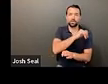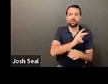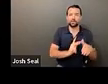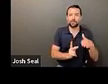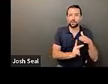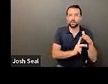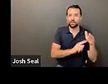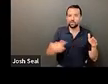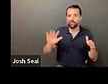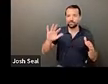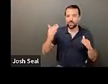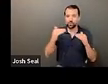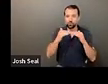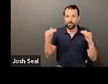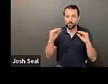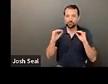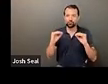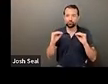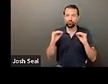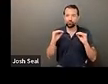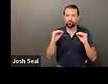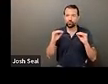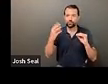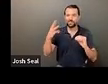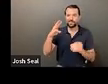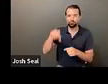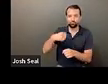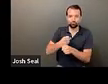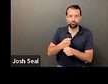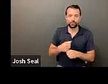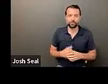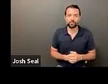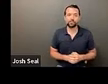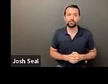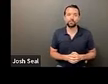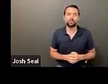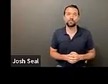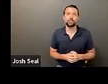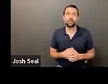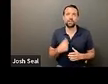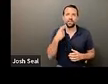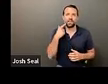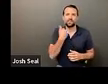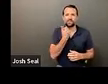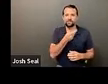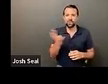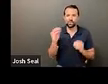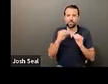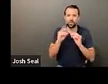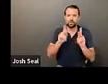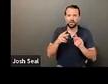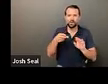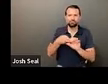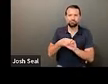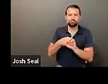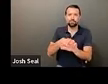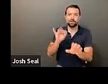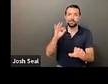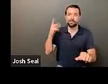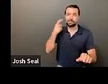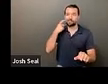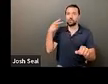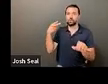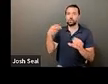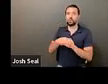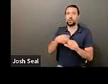16 years. Thank you. I think we had a couple more people just jump in. So if you did, please add your name,